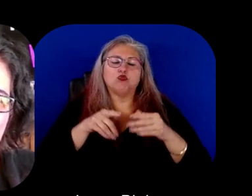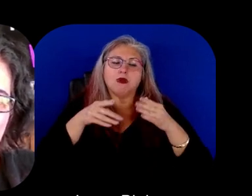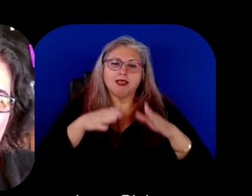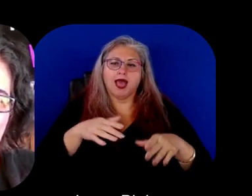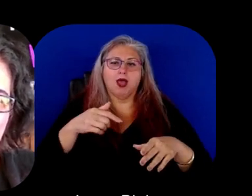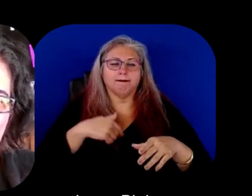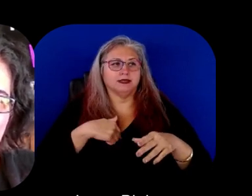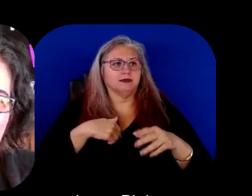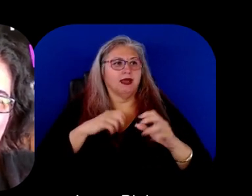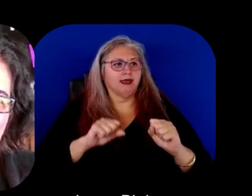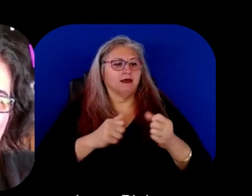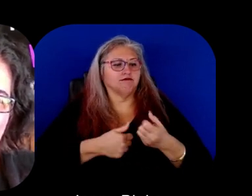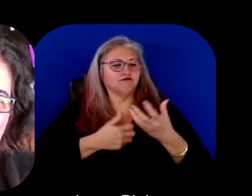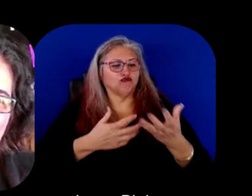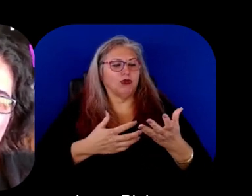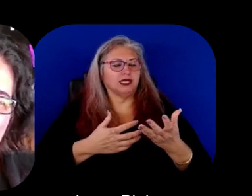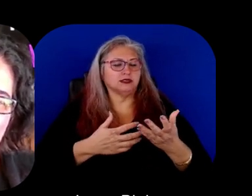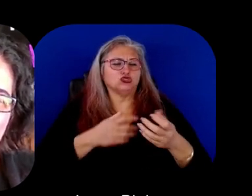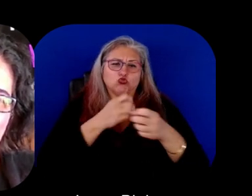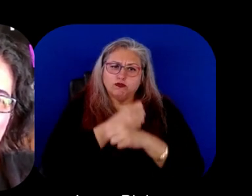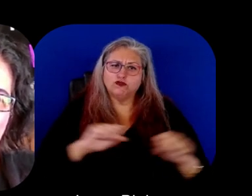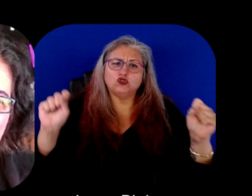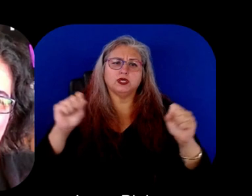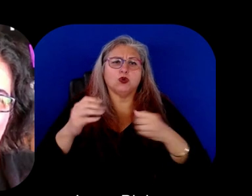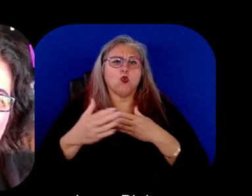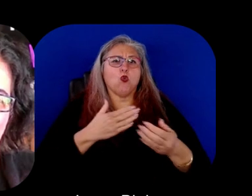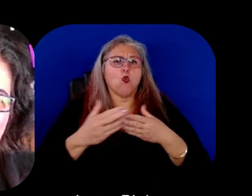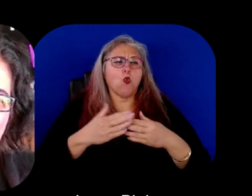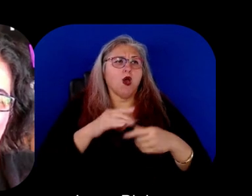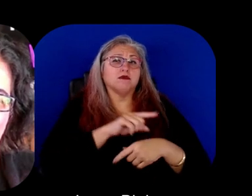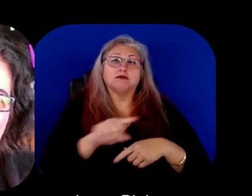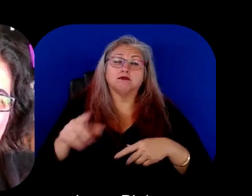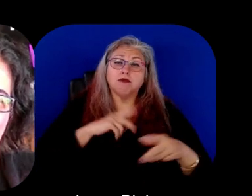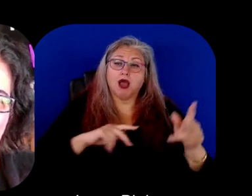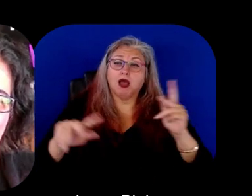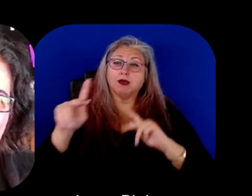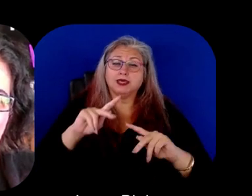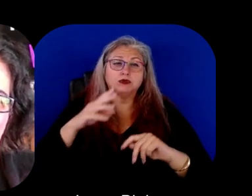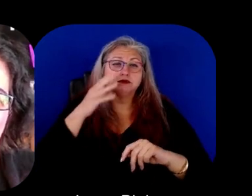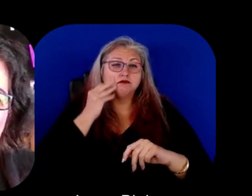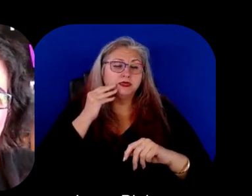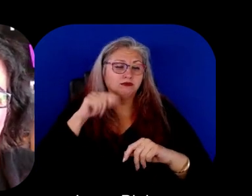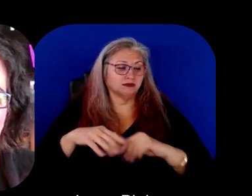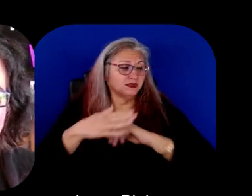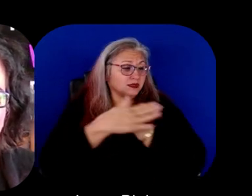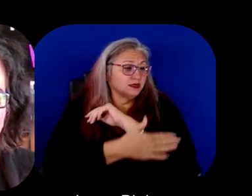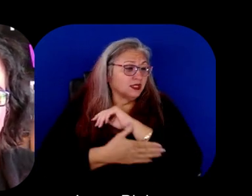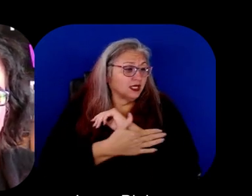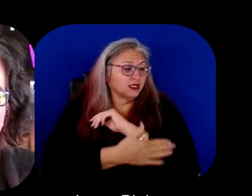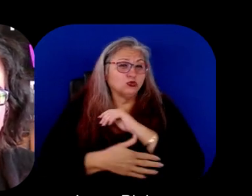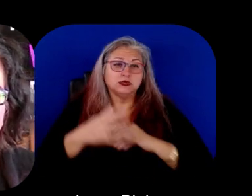to express freely what my people are going through, what my country is going